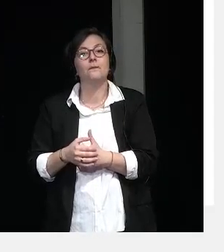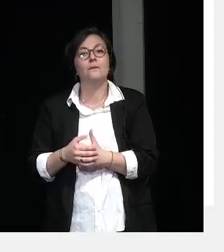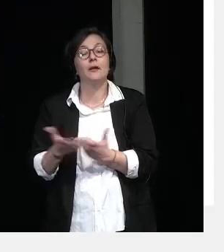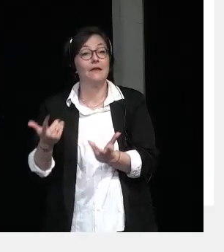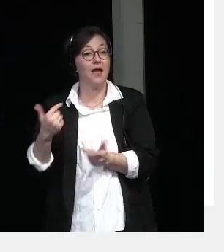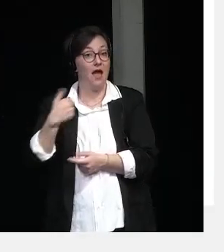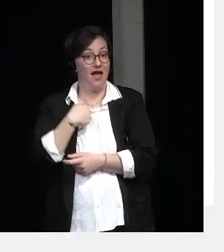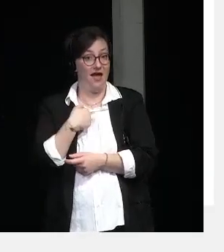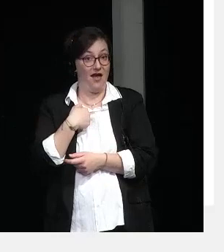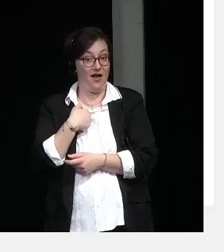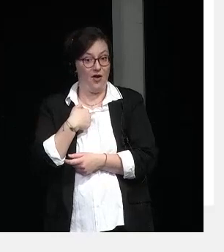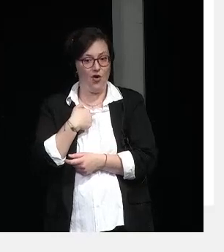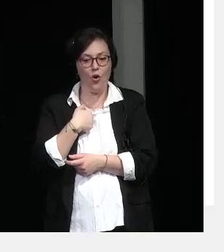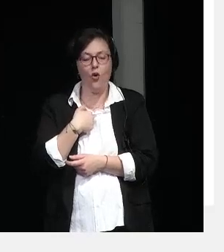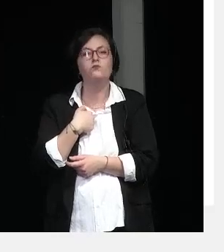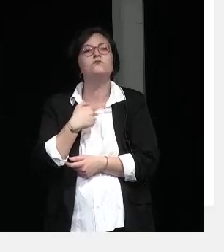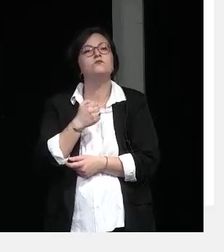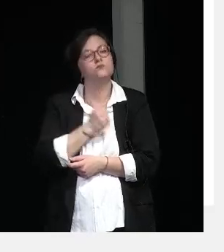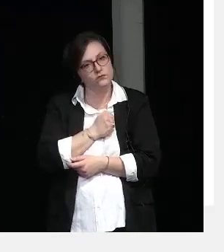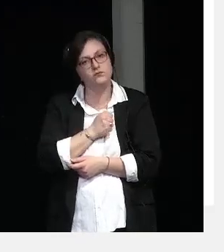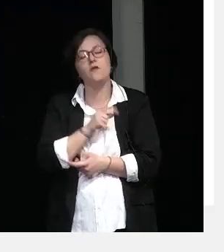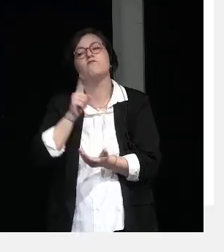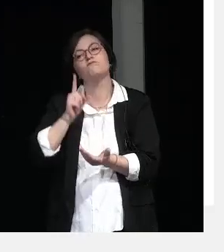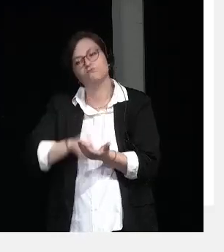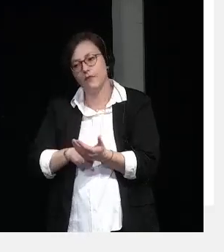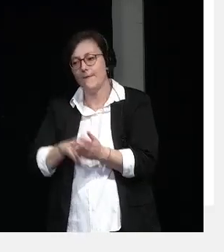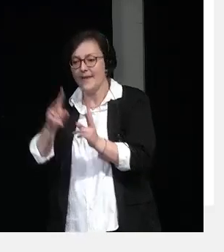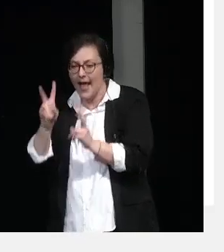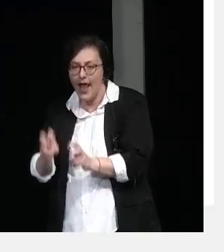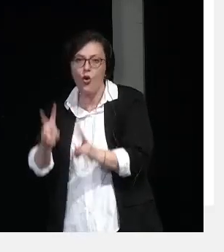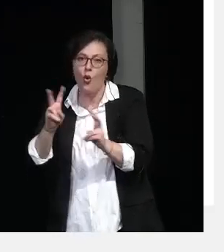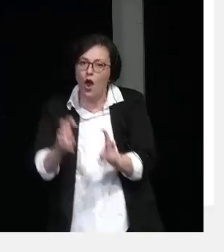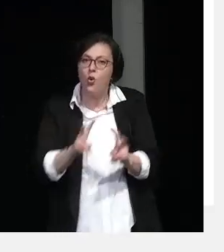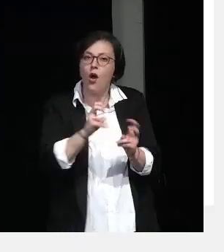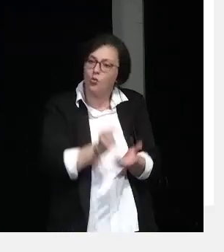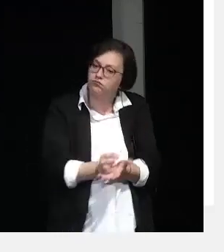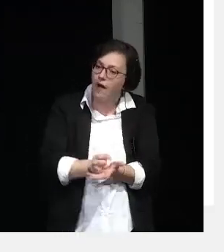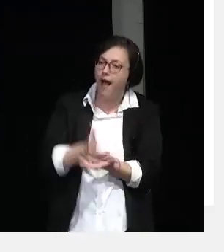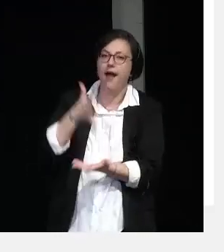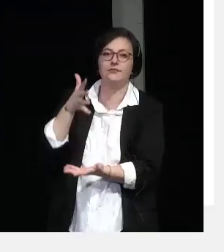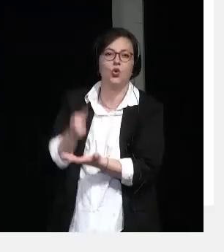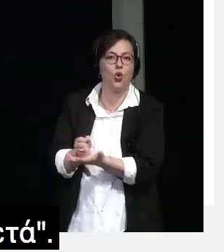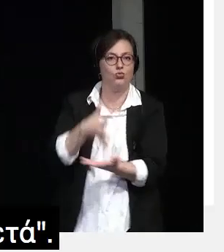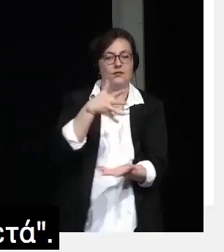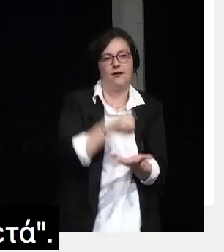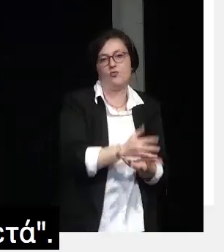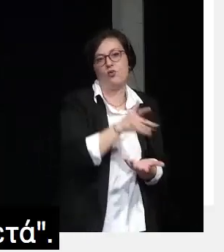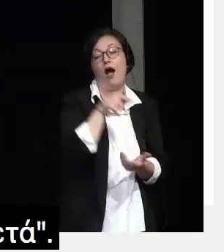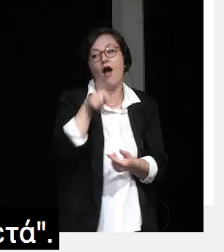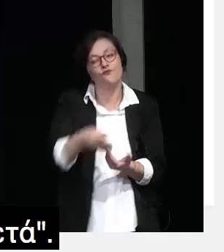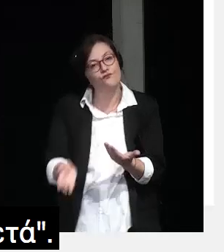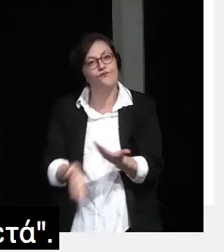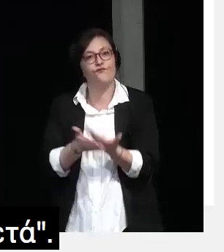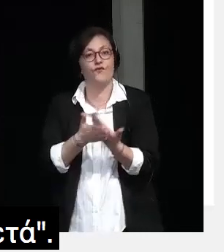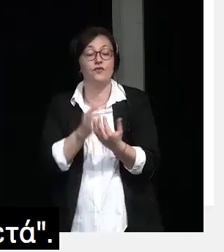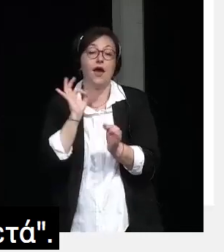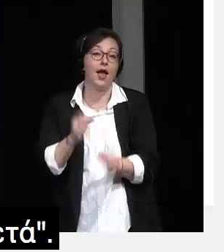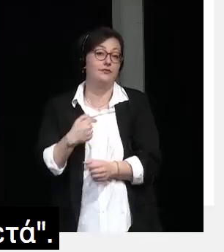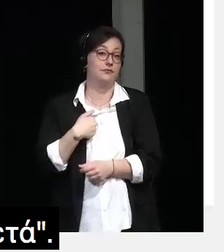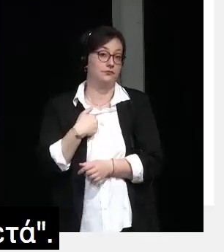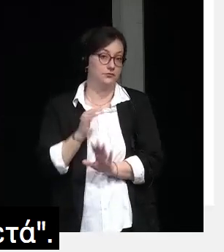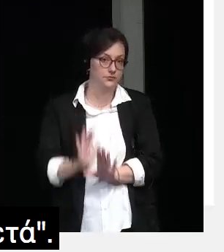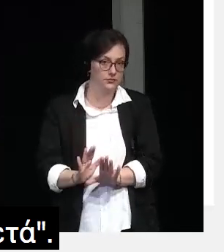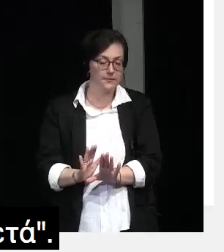because going out with a plan and trying to fund with a plan is very different than just